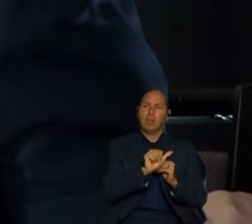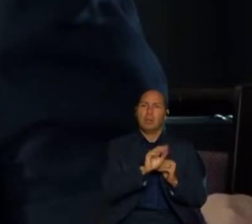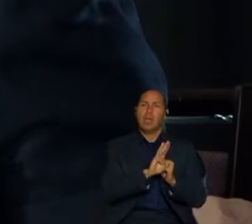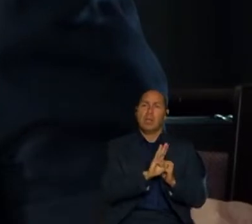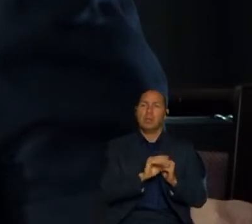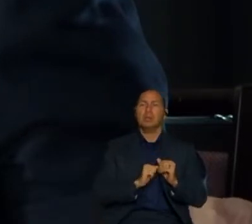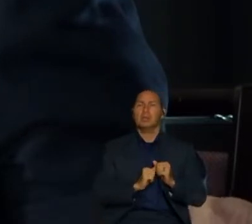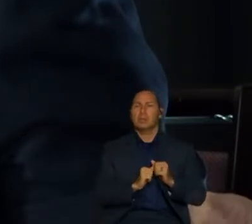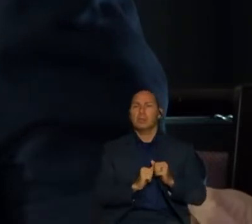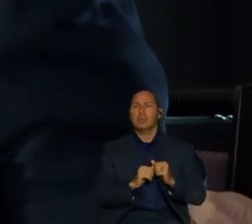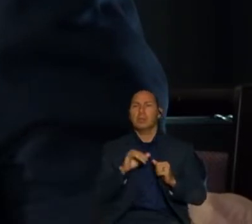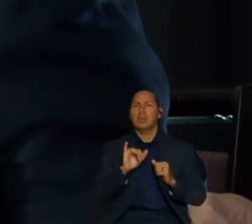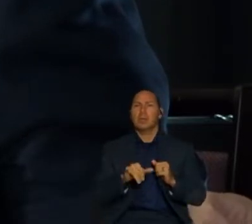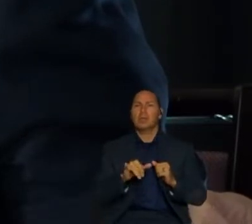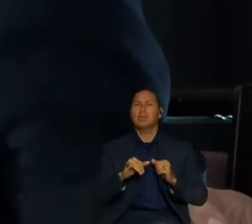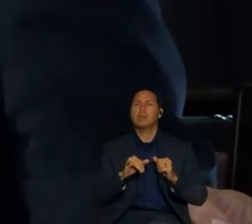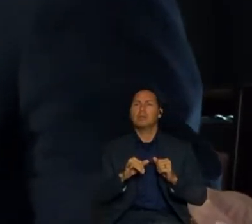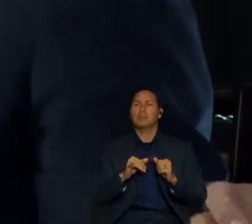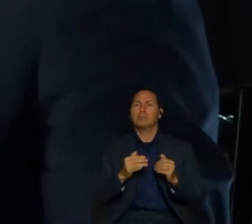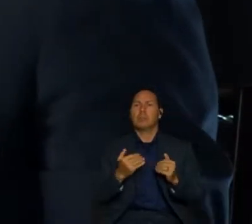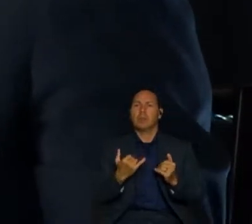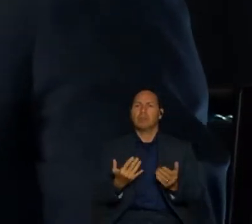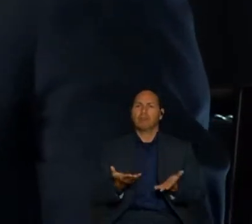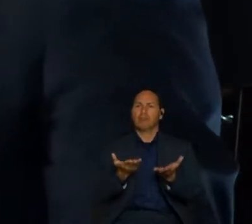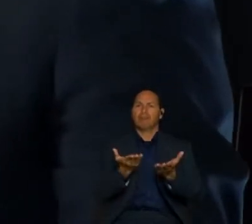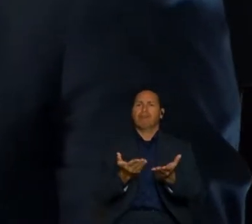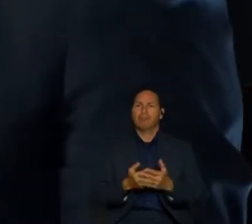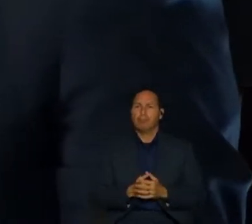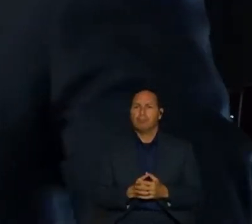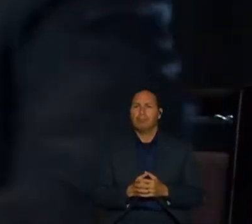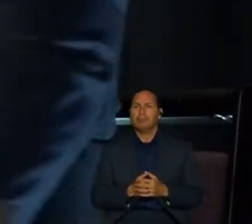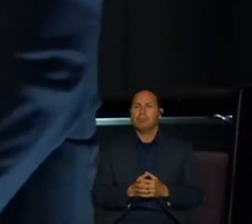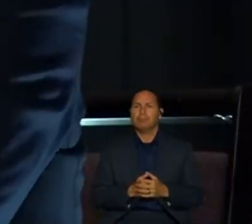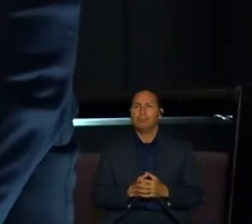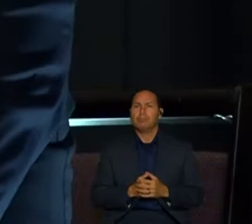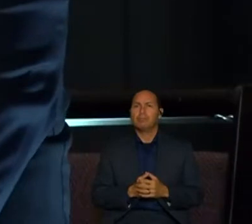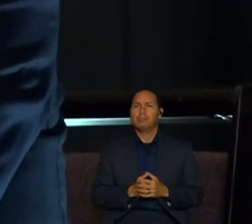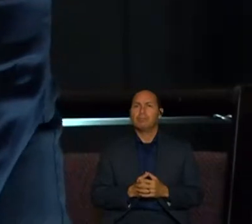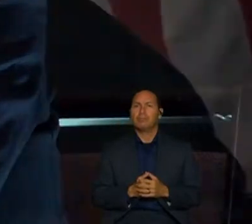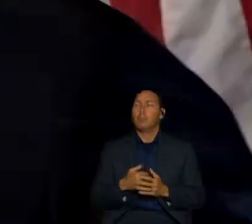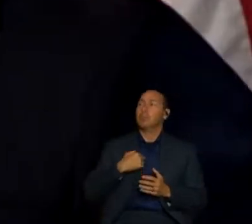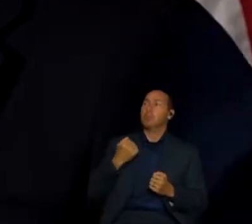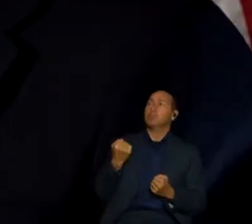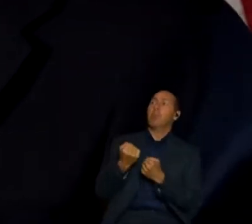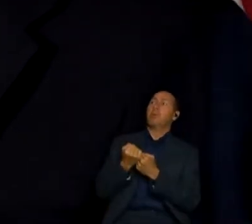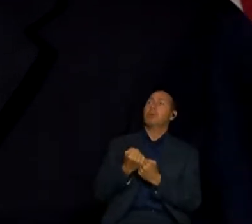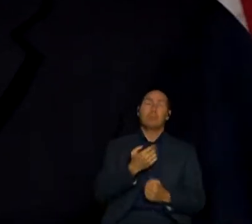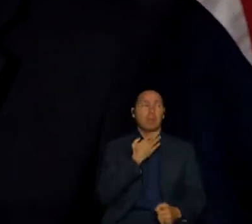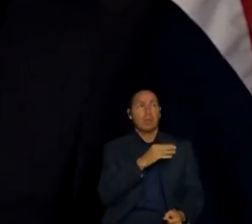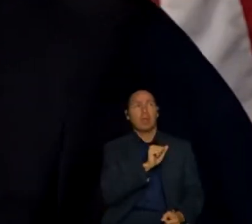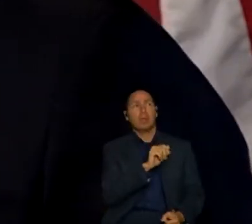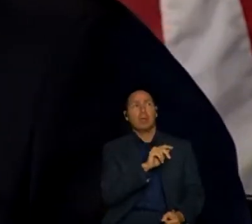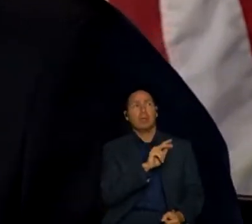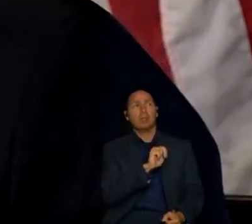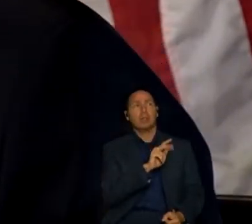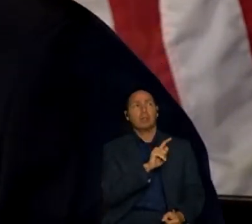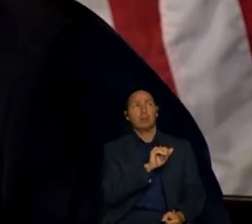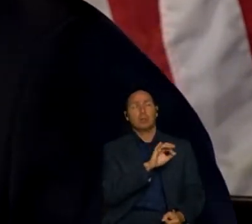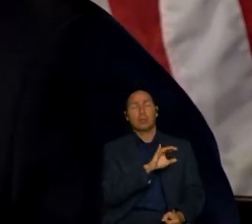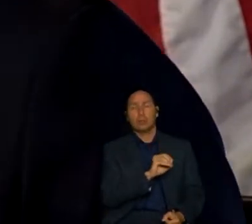meeting or with the changes proposed. Thanks, Justin. I'll second. Thank you, Antonio. So per